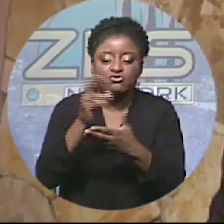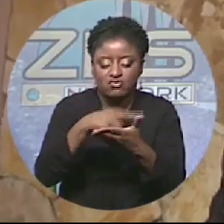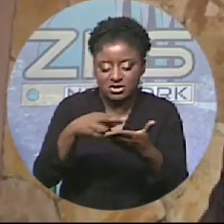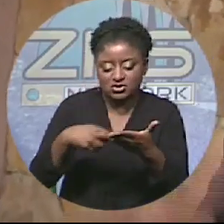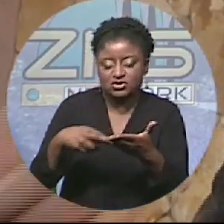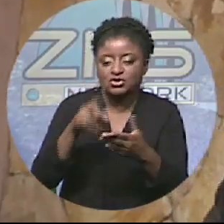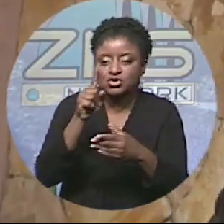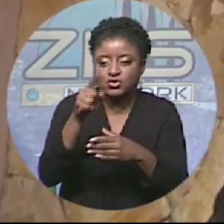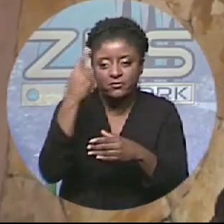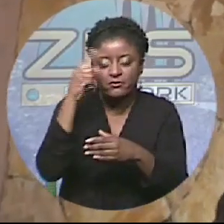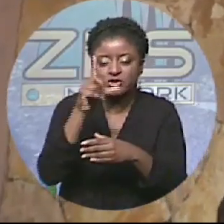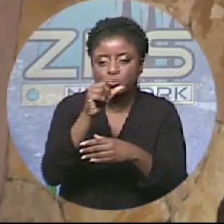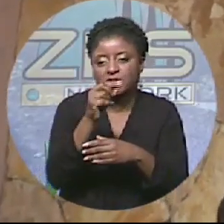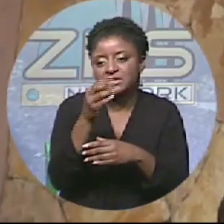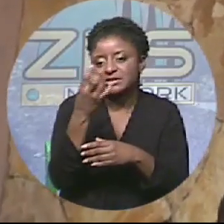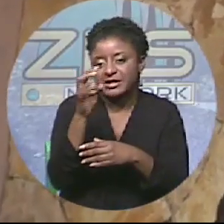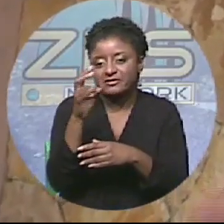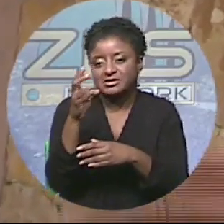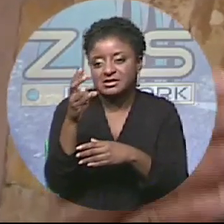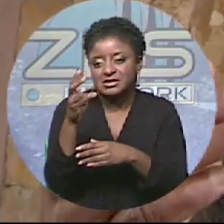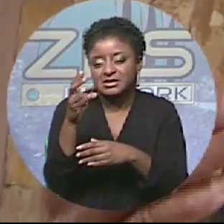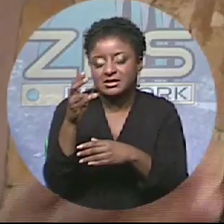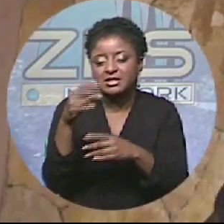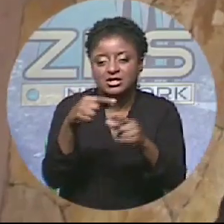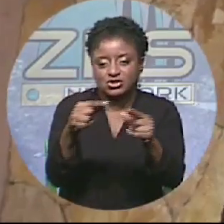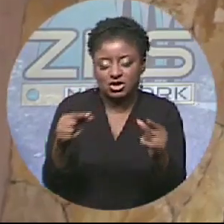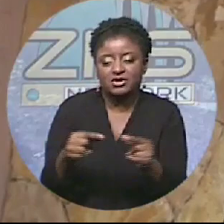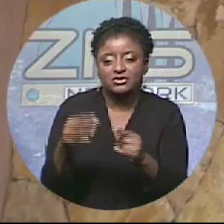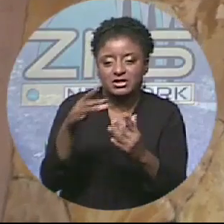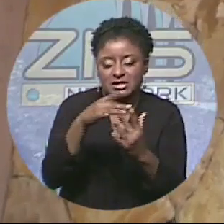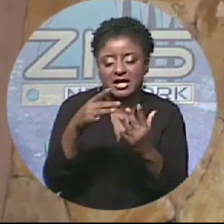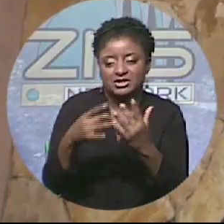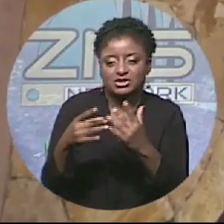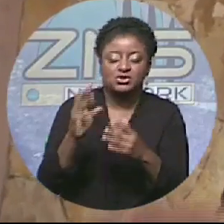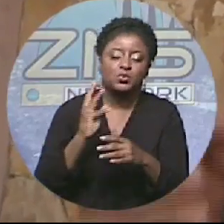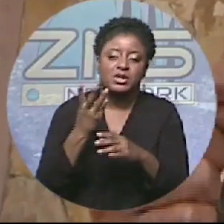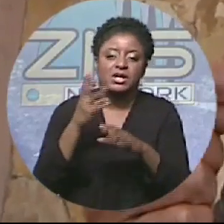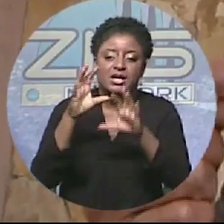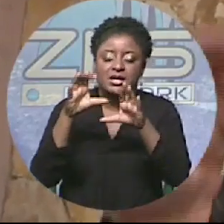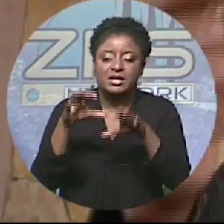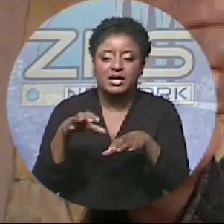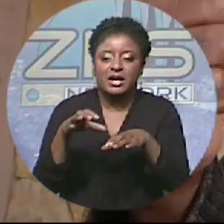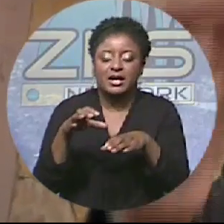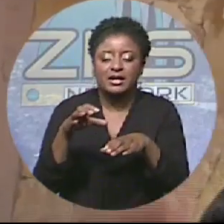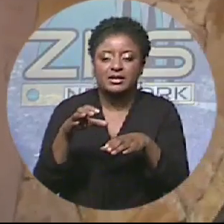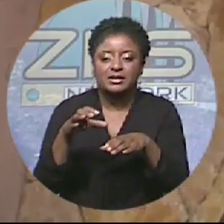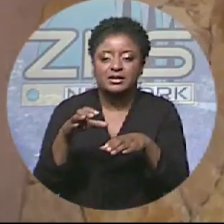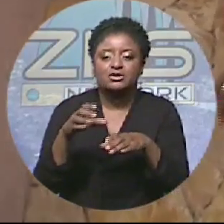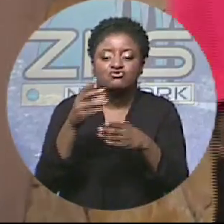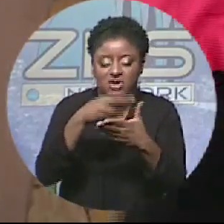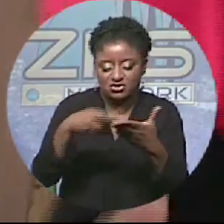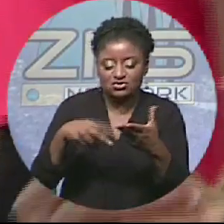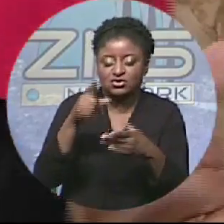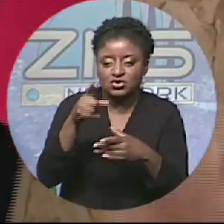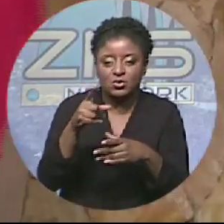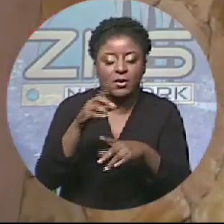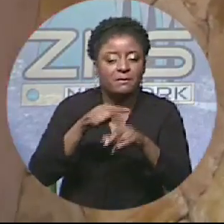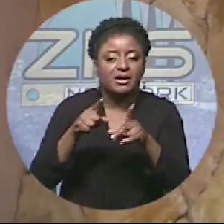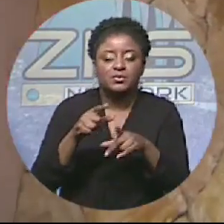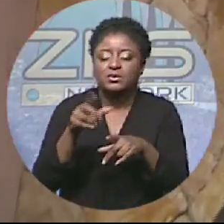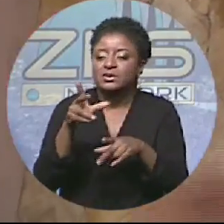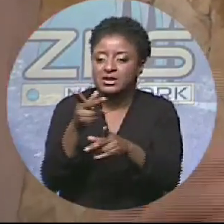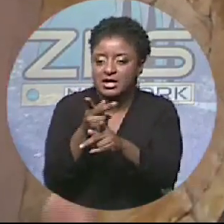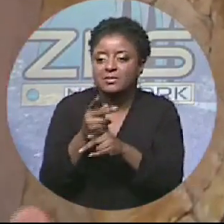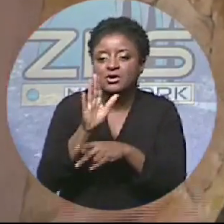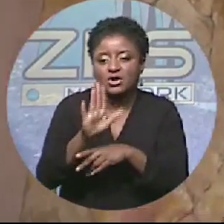changes. It's a purple voters card. We can register you for the 2017. We will not give that card to you directly. We will keep that